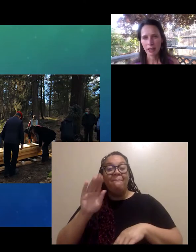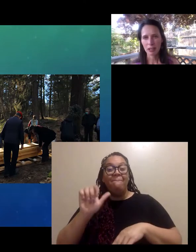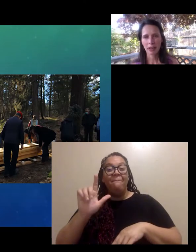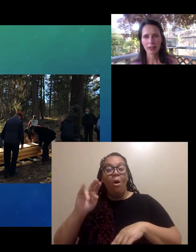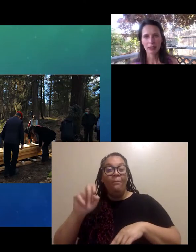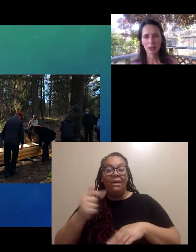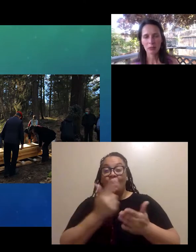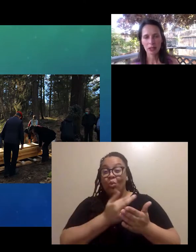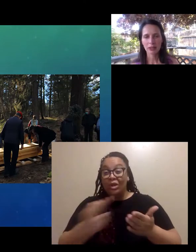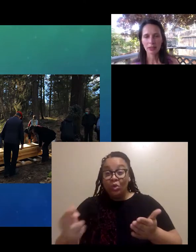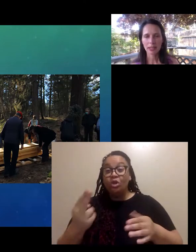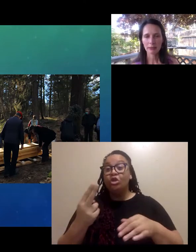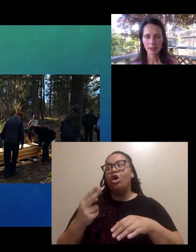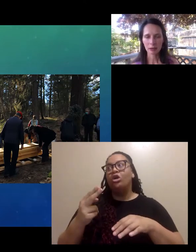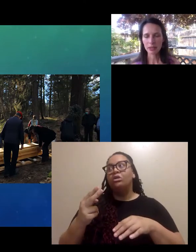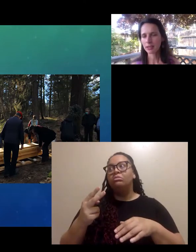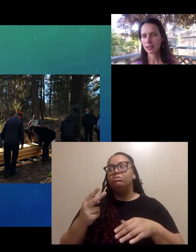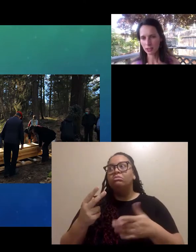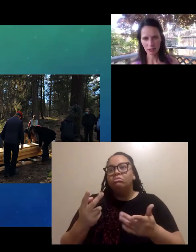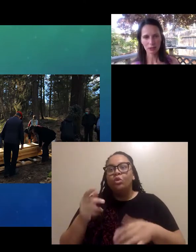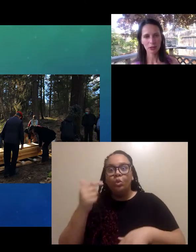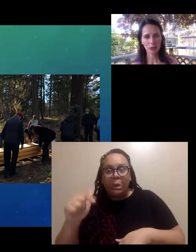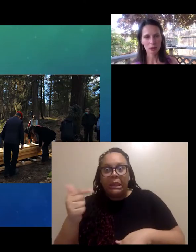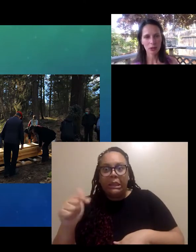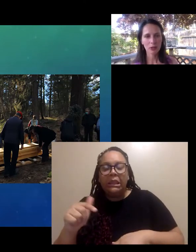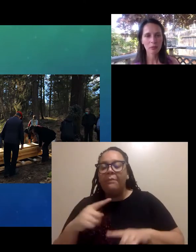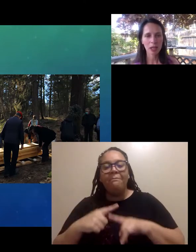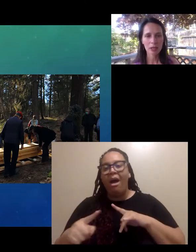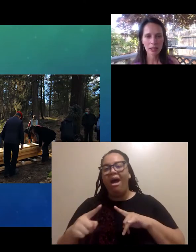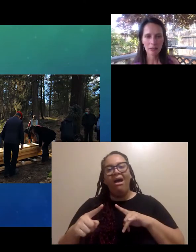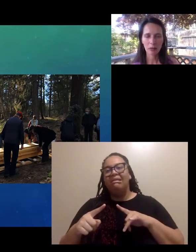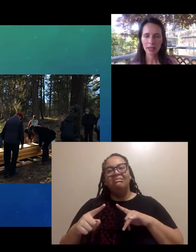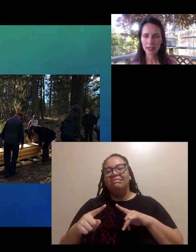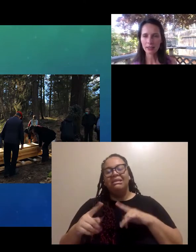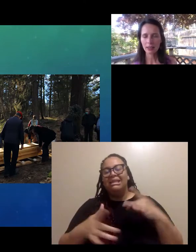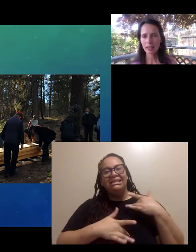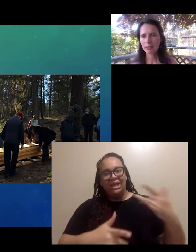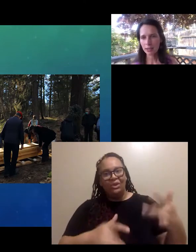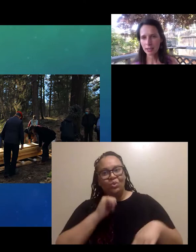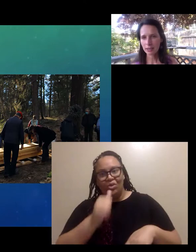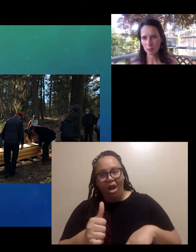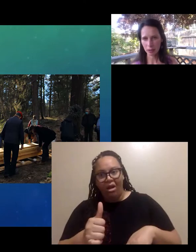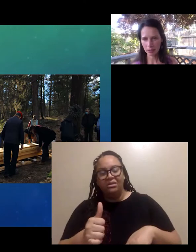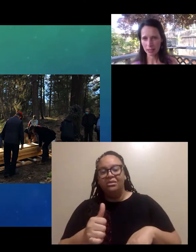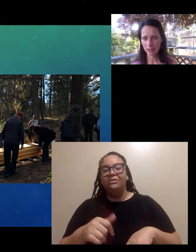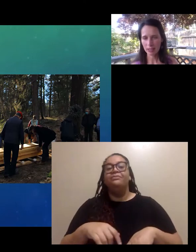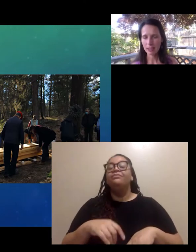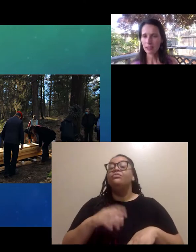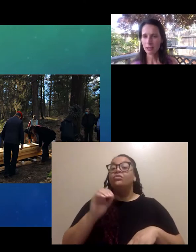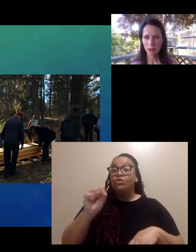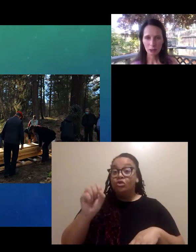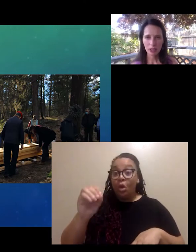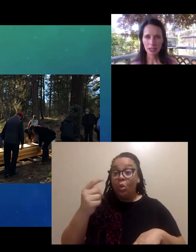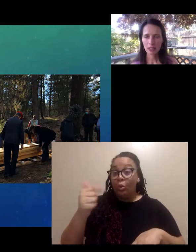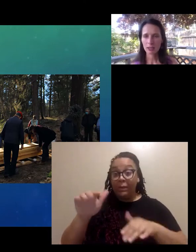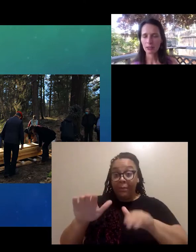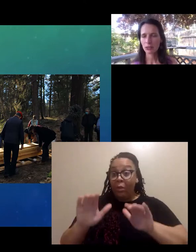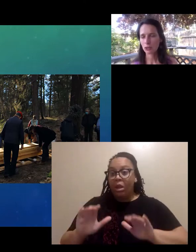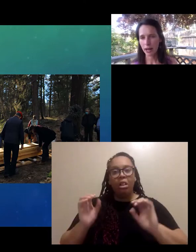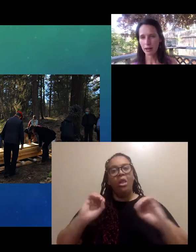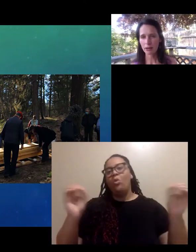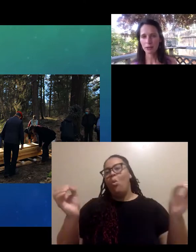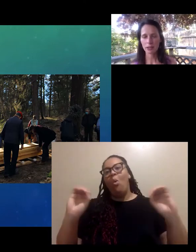is certified by the green burial council, but in general, no, no embalming of the body. Everything that's buried, the clothing,